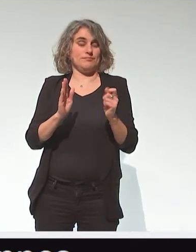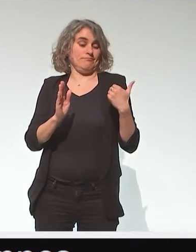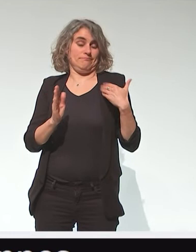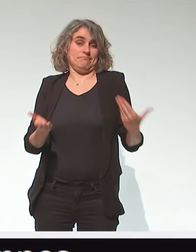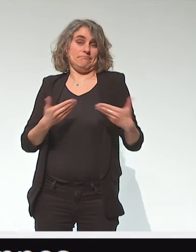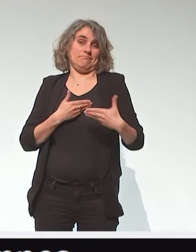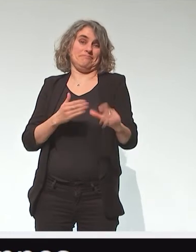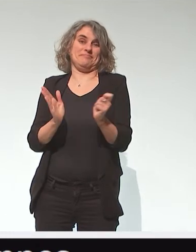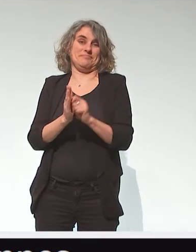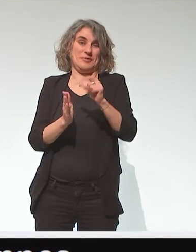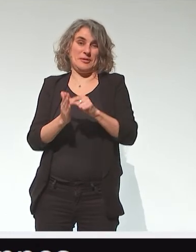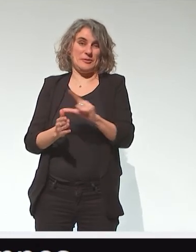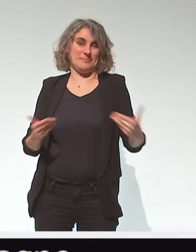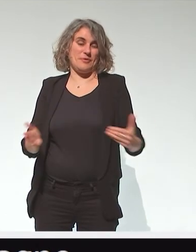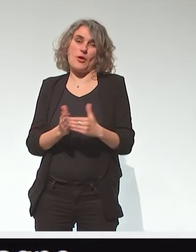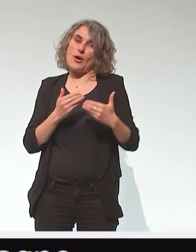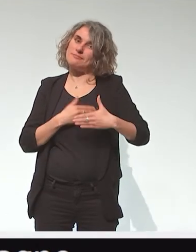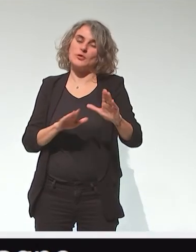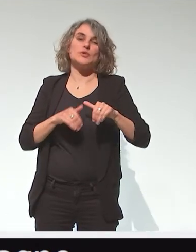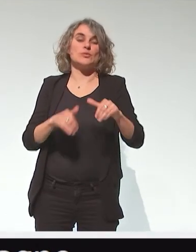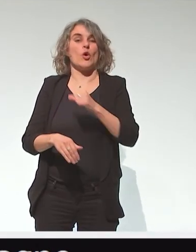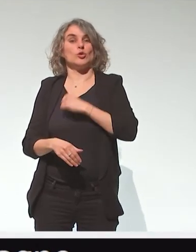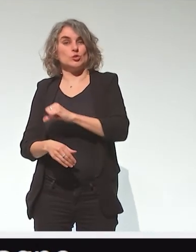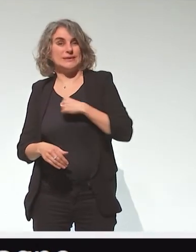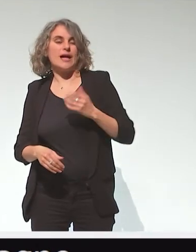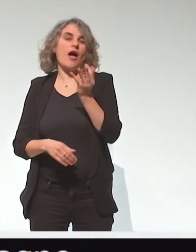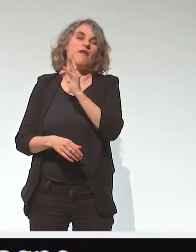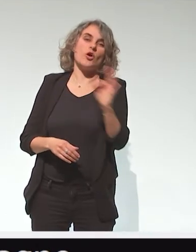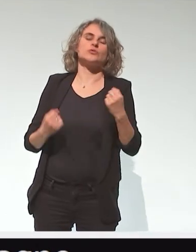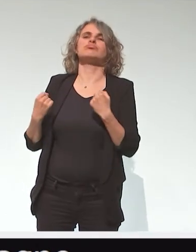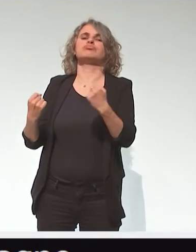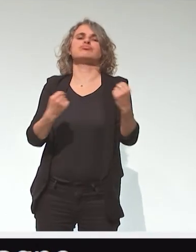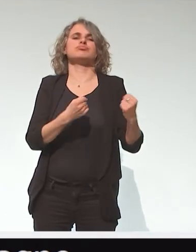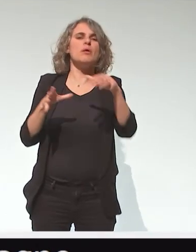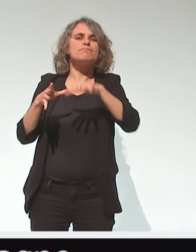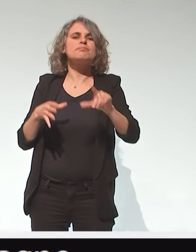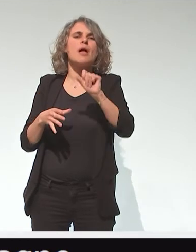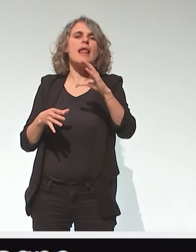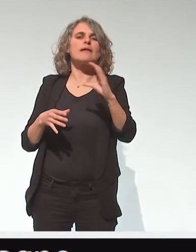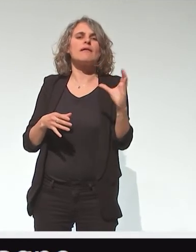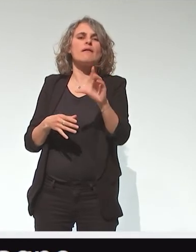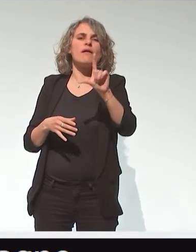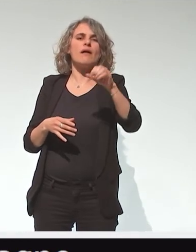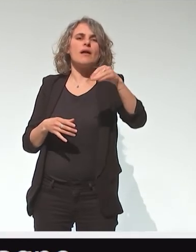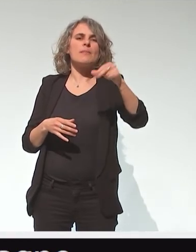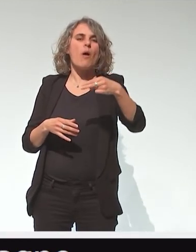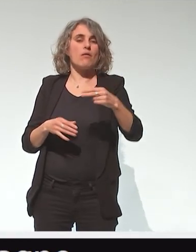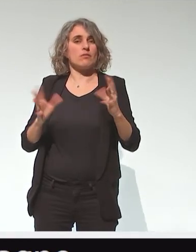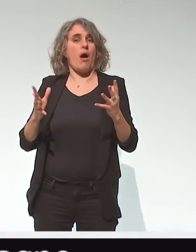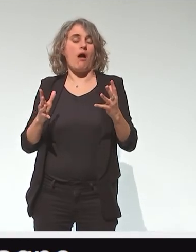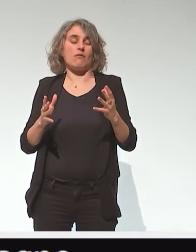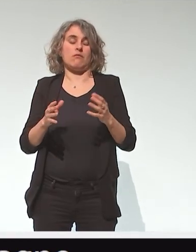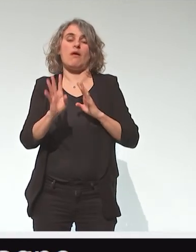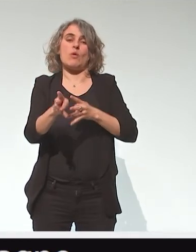In 2022, we're also going to do this in Switzerland and France, around Lake Geneva, on